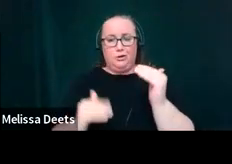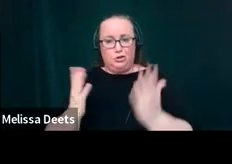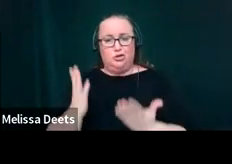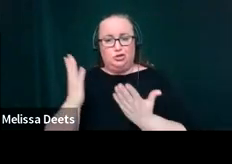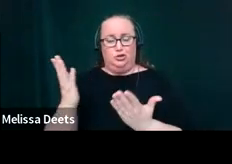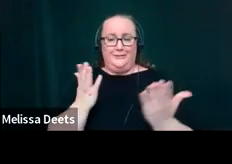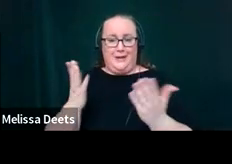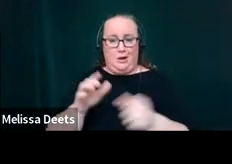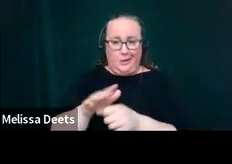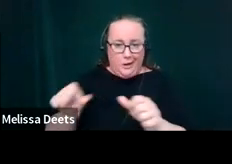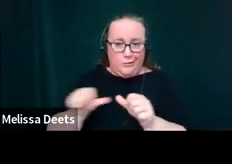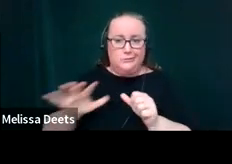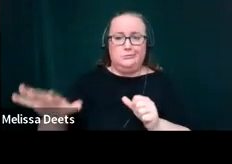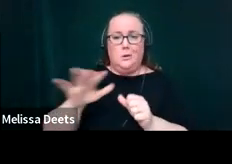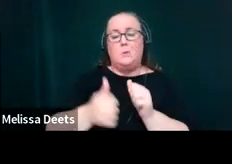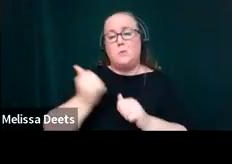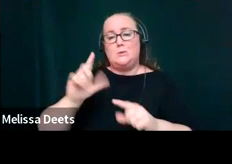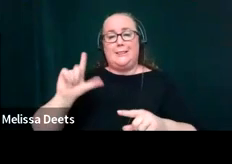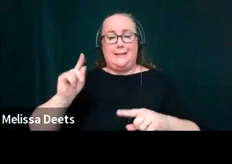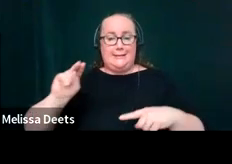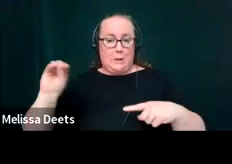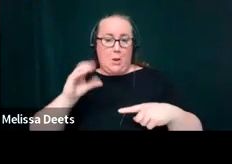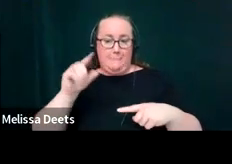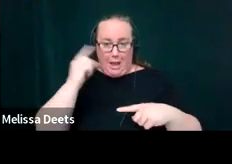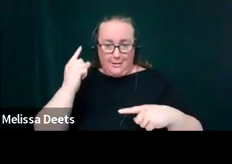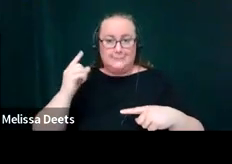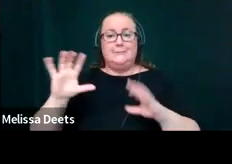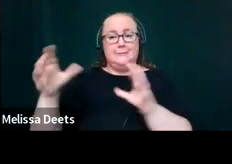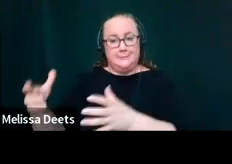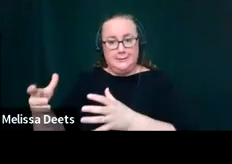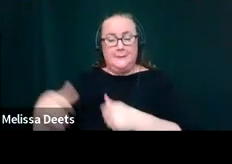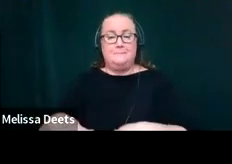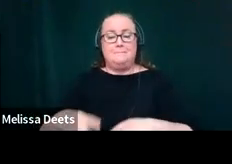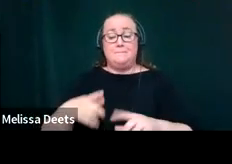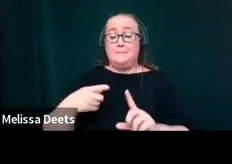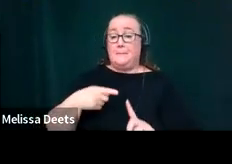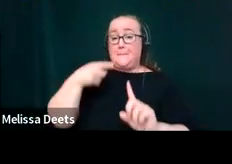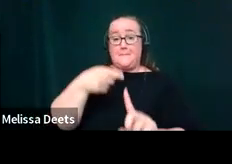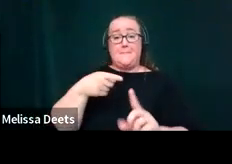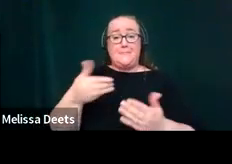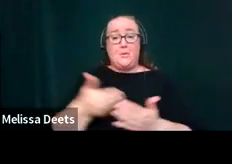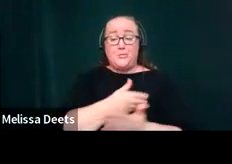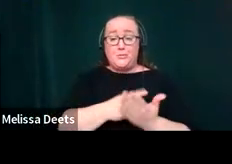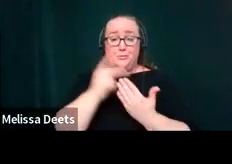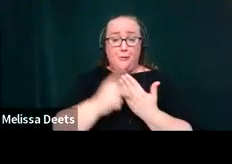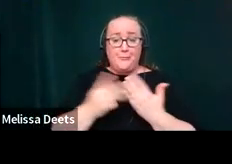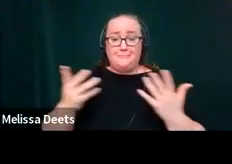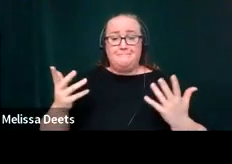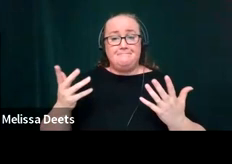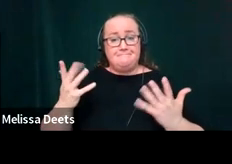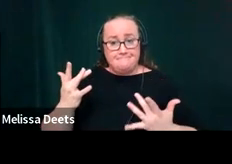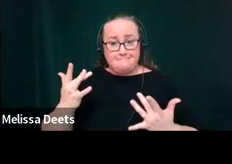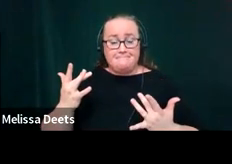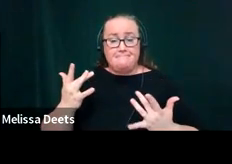who are mostly Latinos and Blacks. The goal of this new program was to